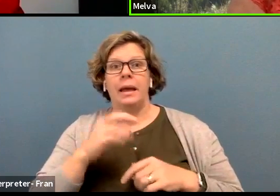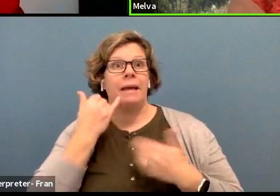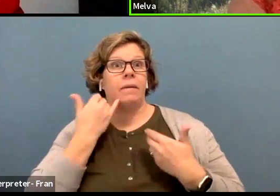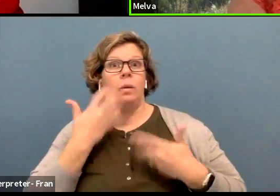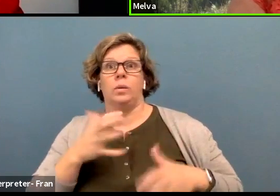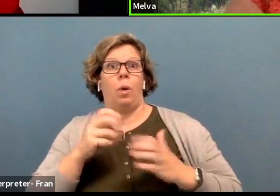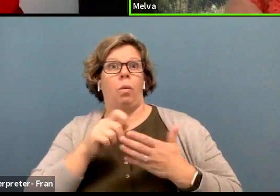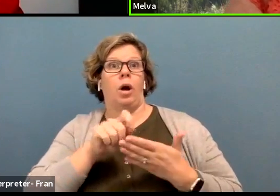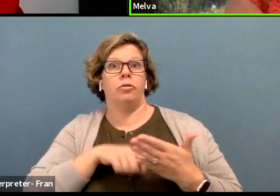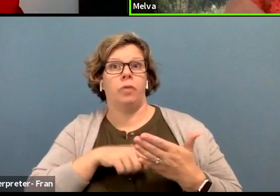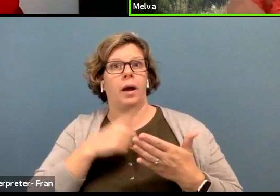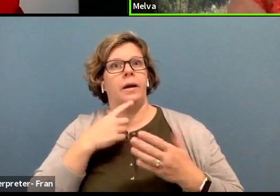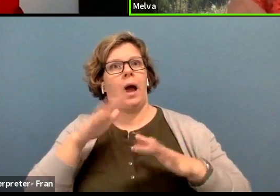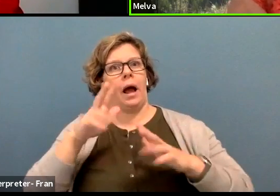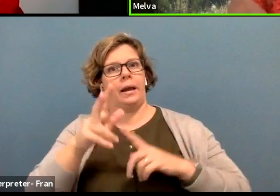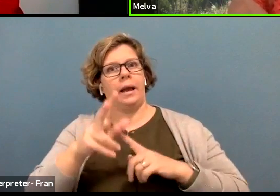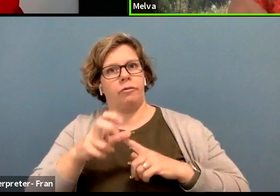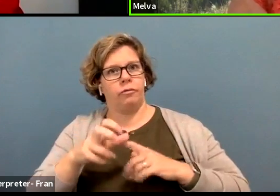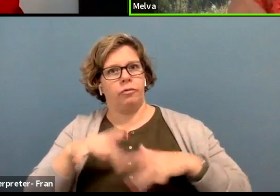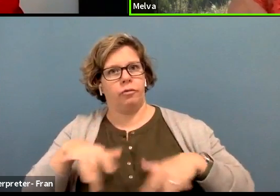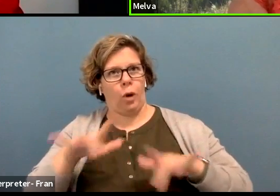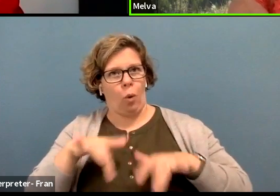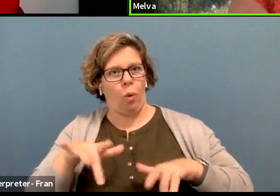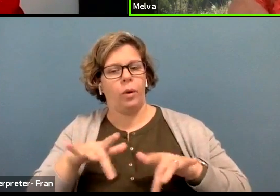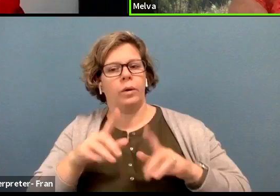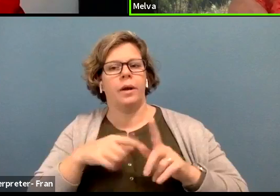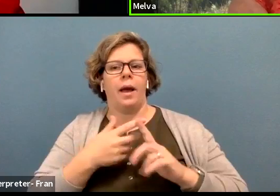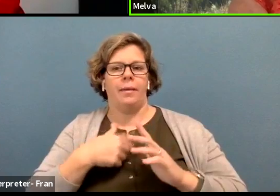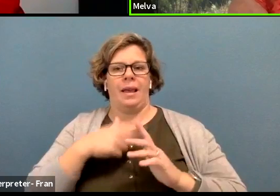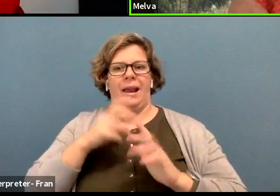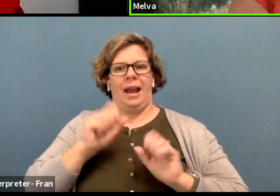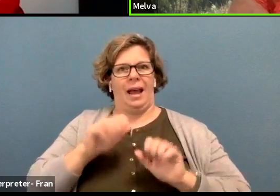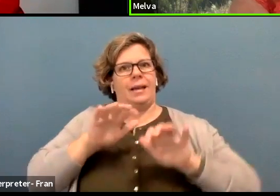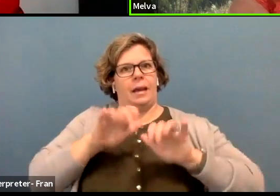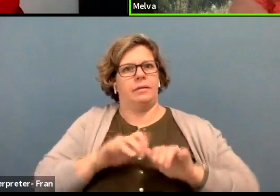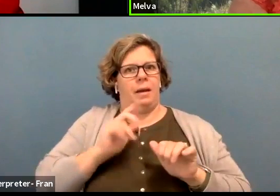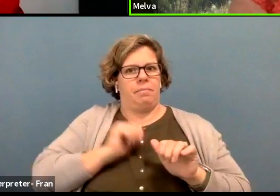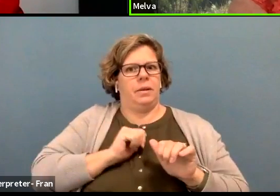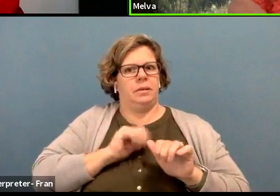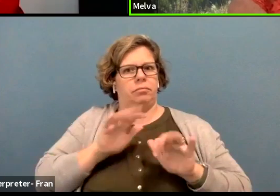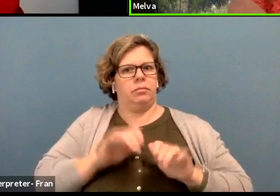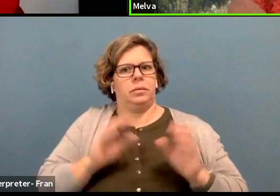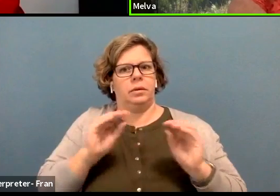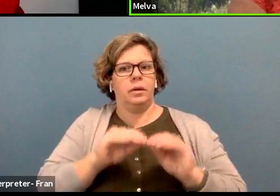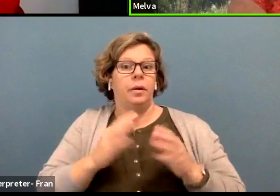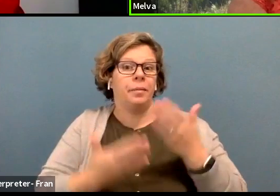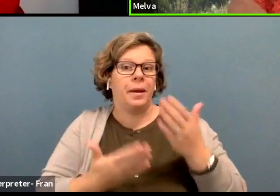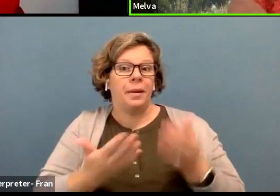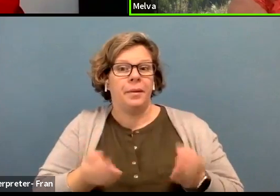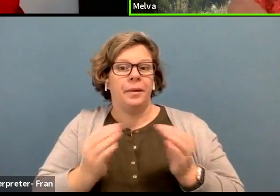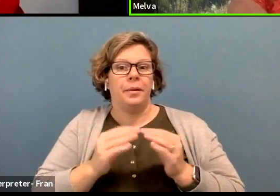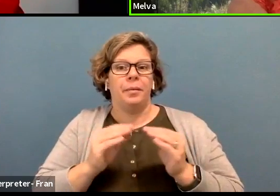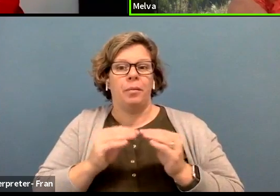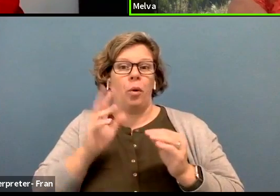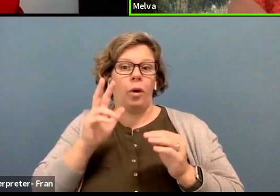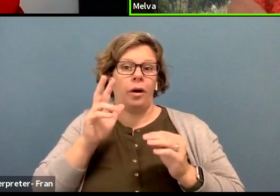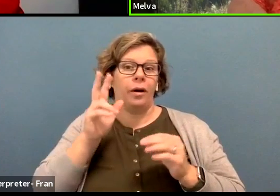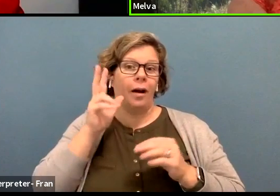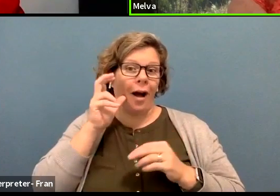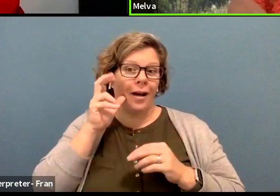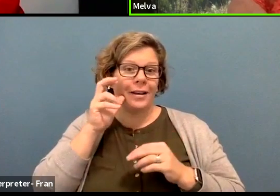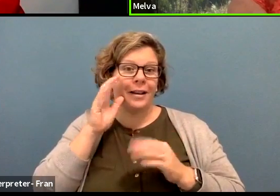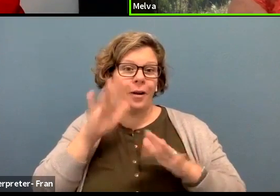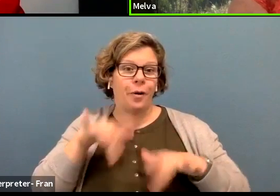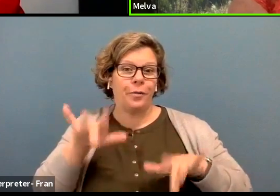and then I can write it from there. And by the time this is all done, we may even have some audio